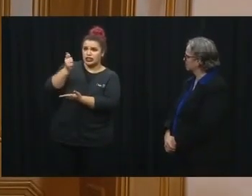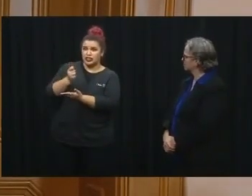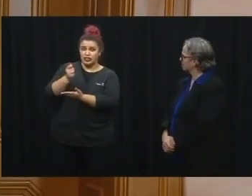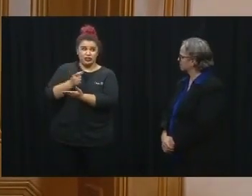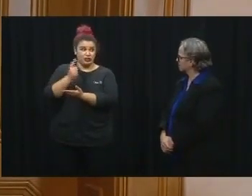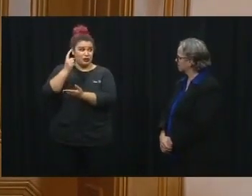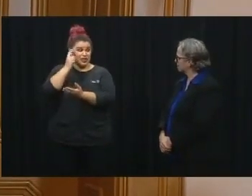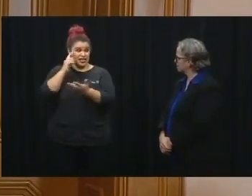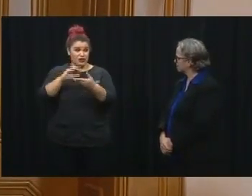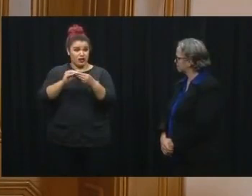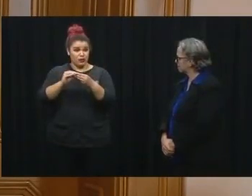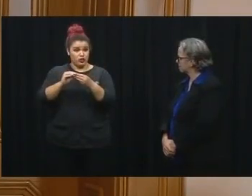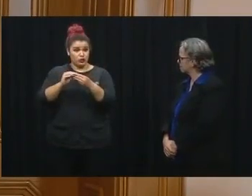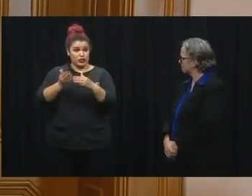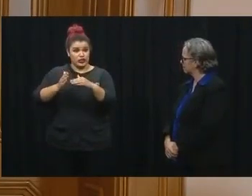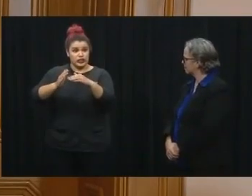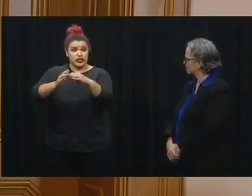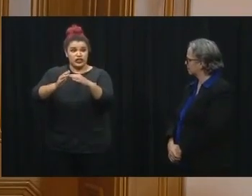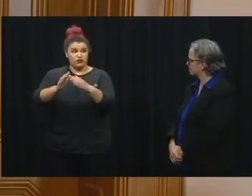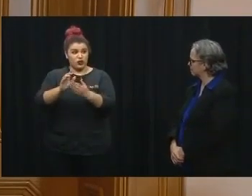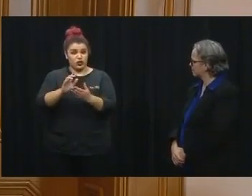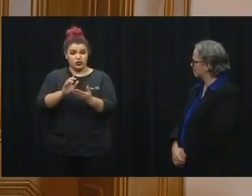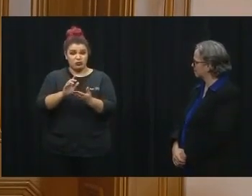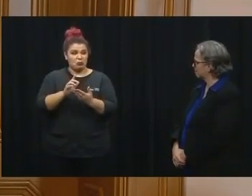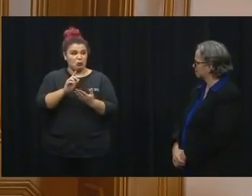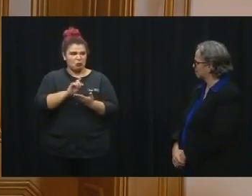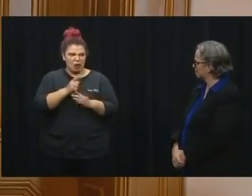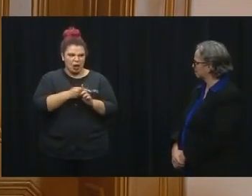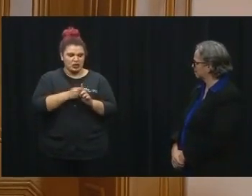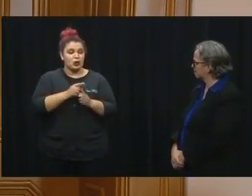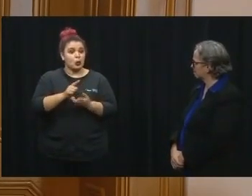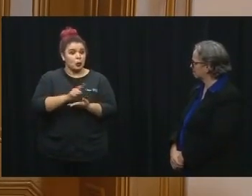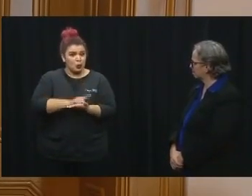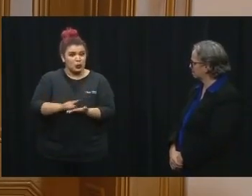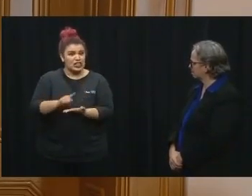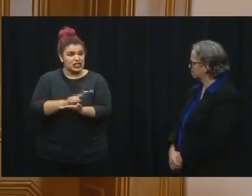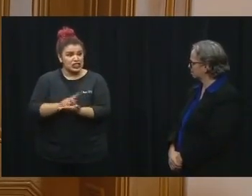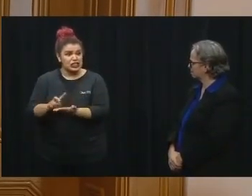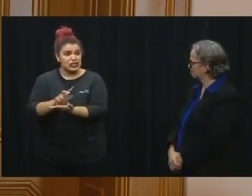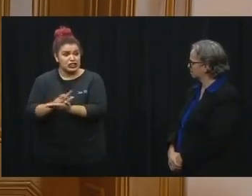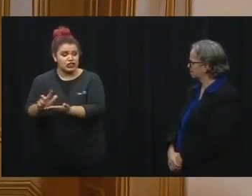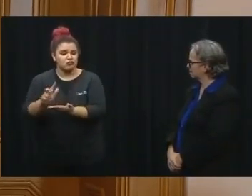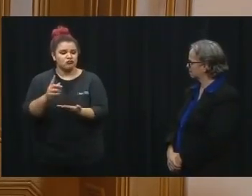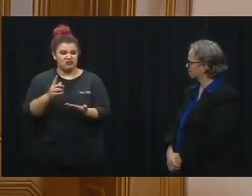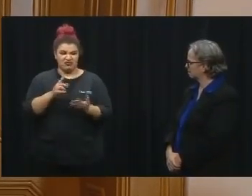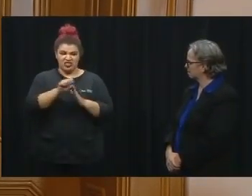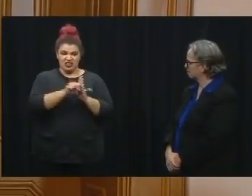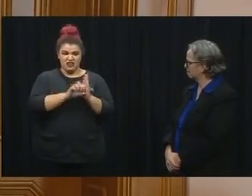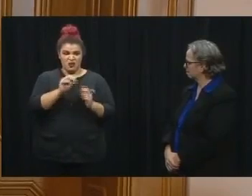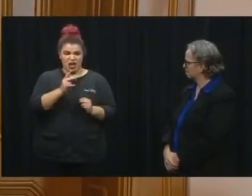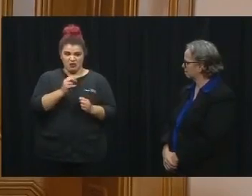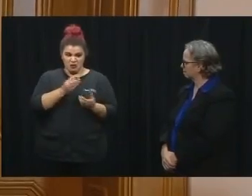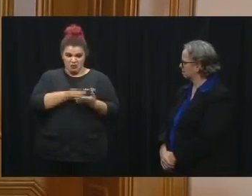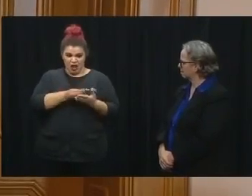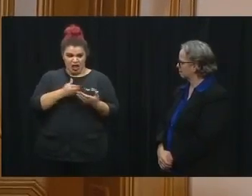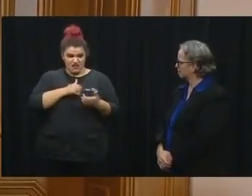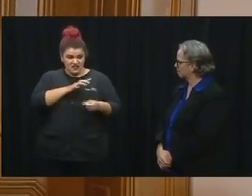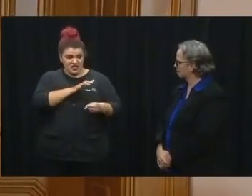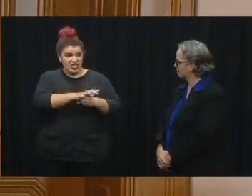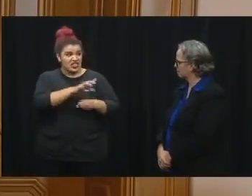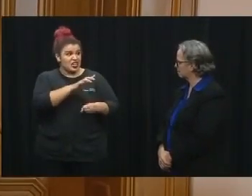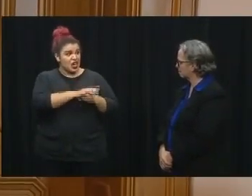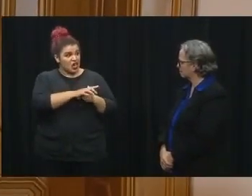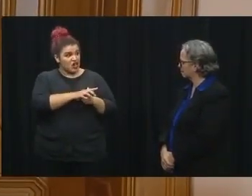weeks, maybe not months, but weeks? Does the state of Ohio have the money to be able to keep people afloat, all these families who are depending on the system